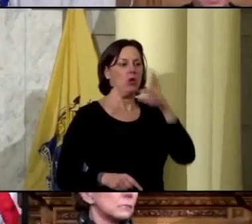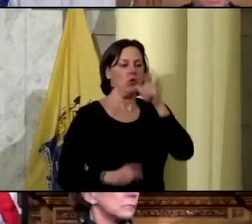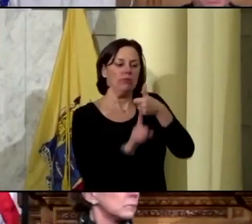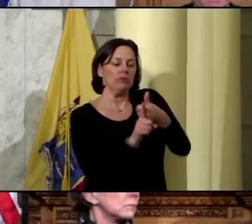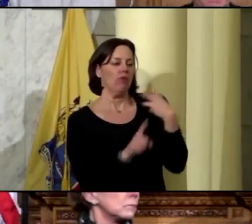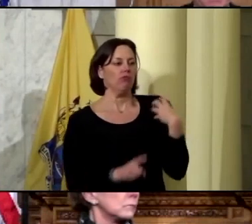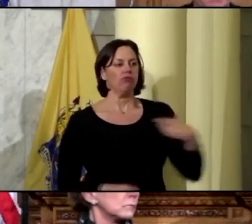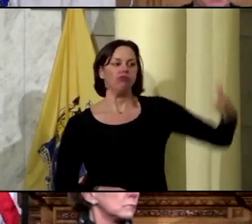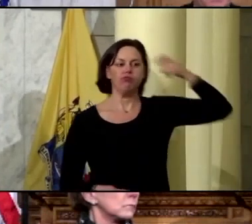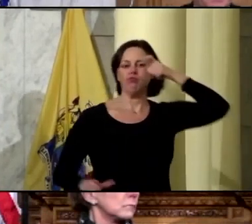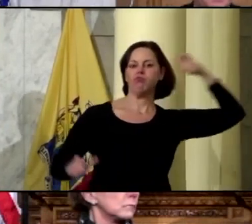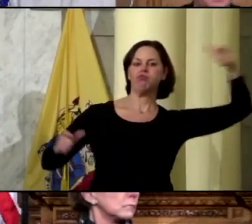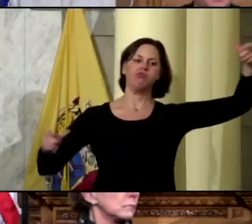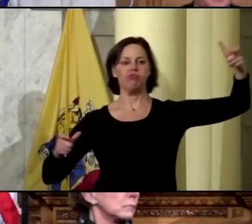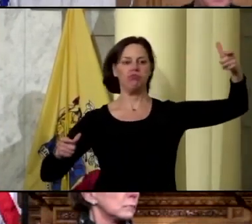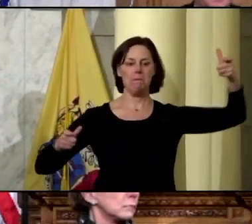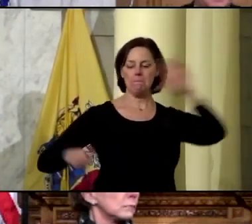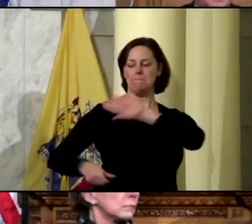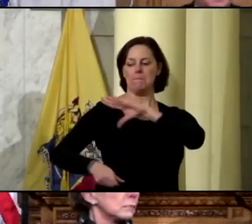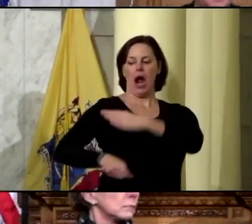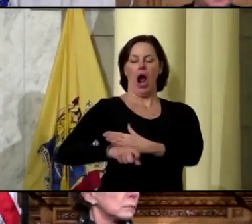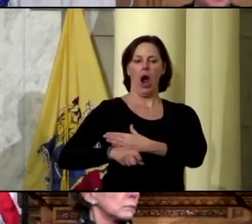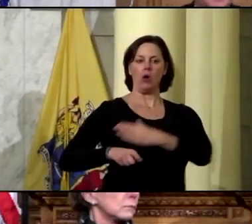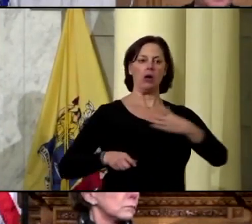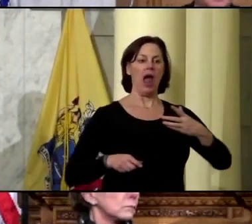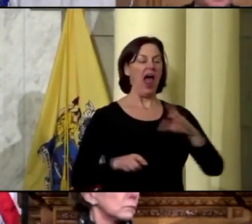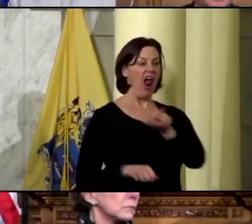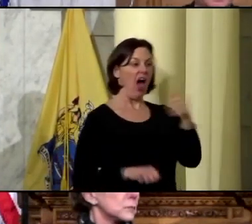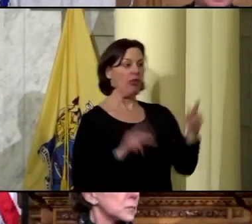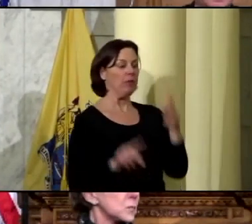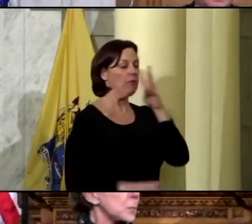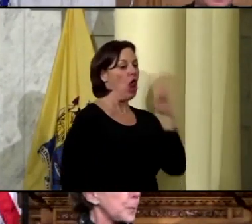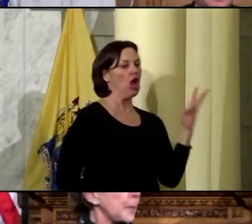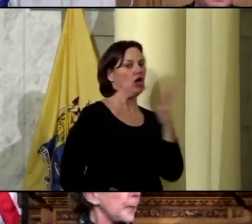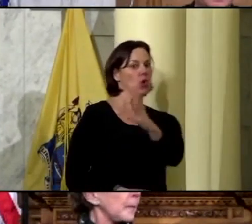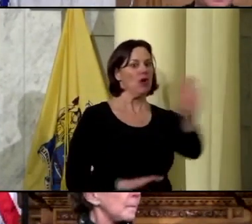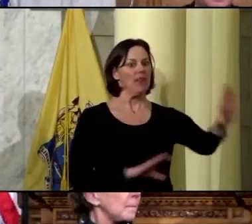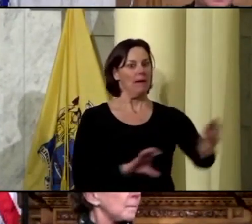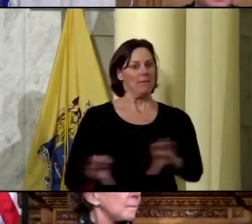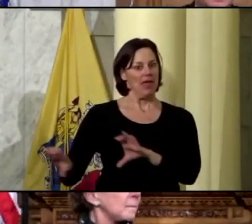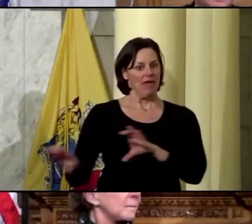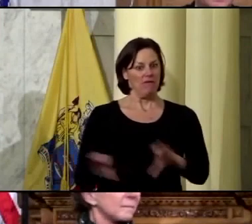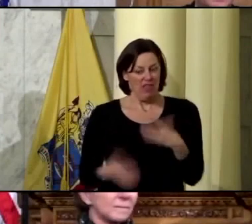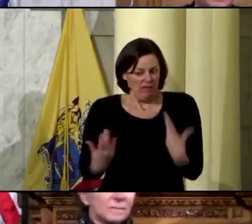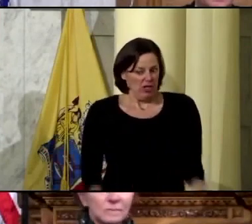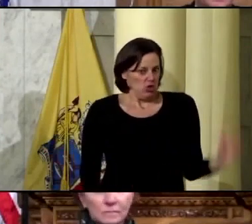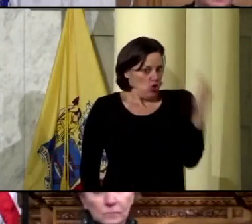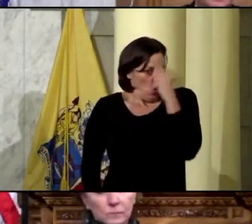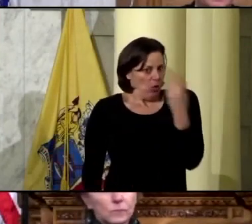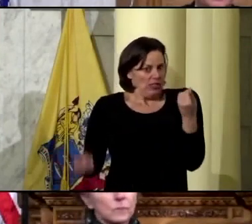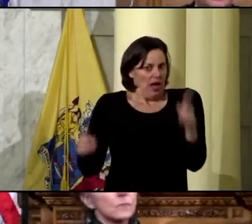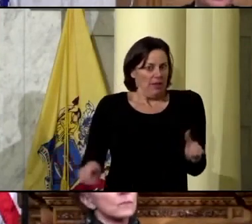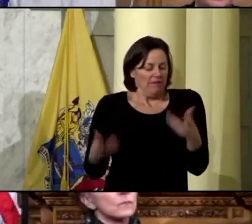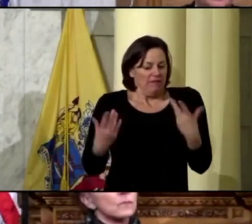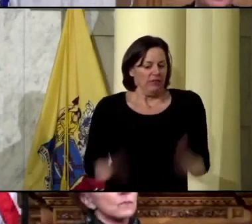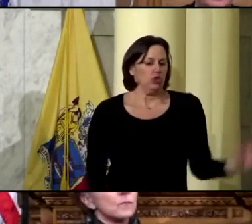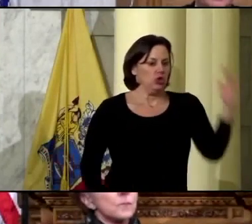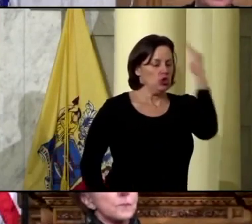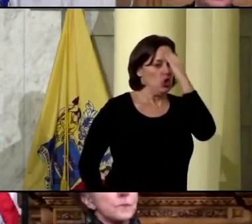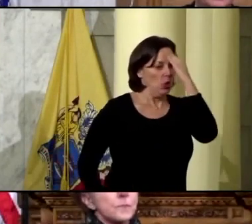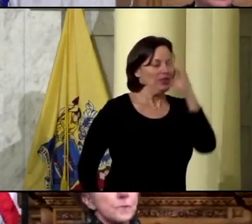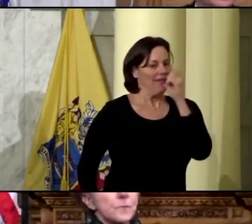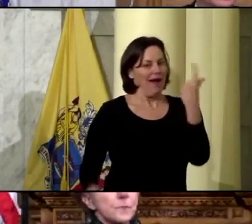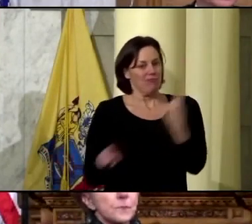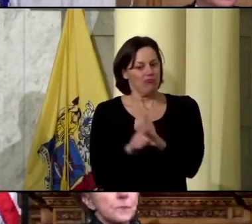too many people in power have turned their eyes away from behavior they knew was not only happening, but was pervasive in